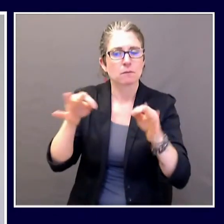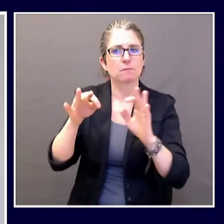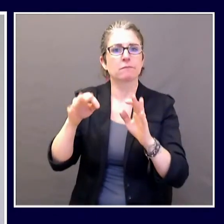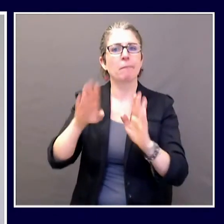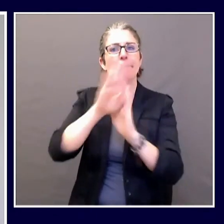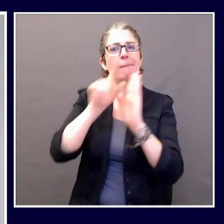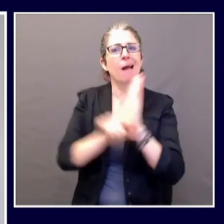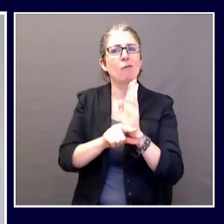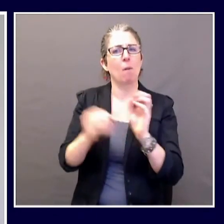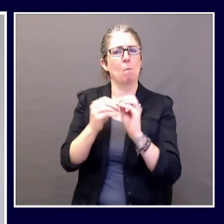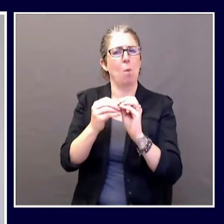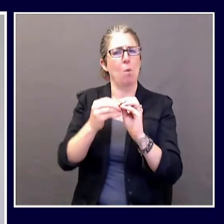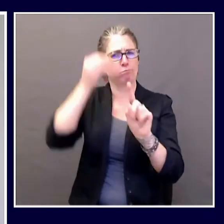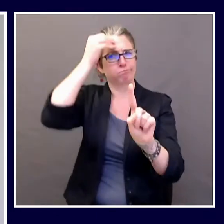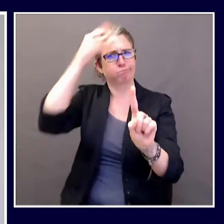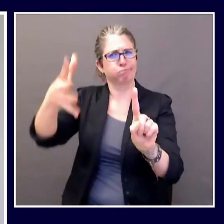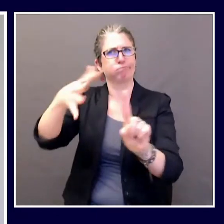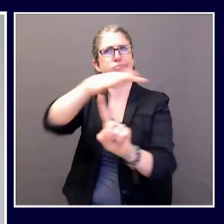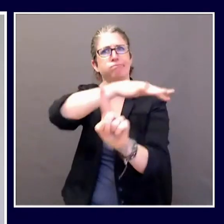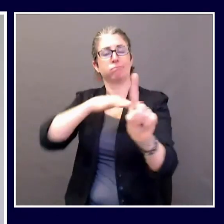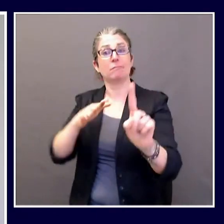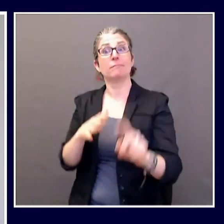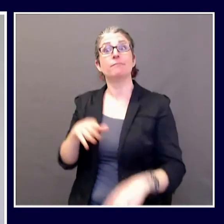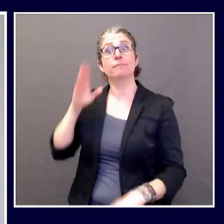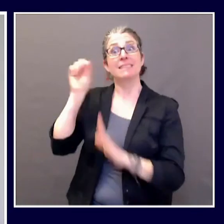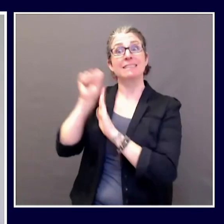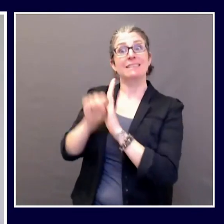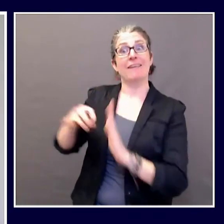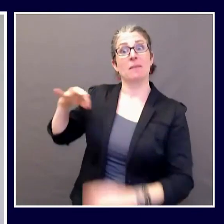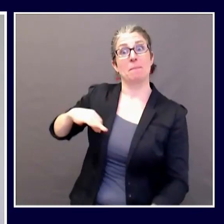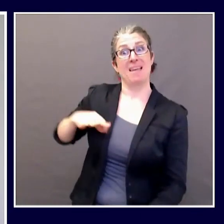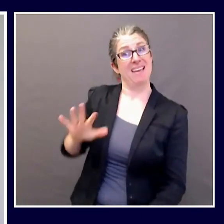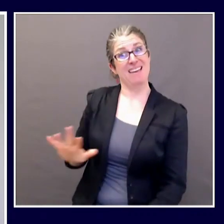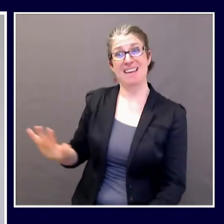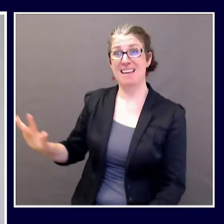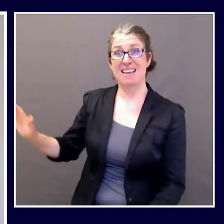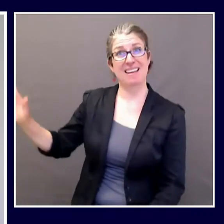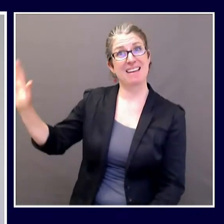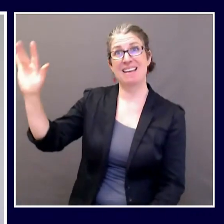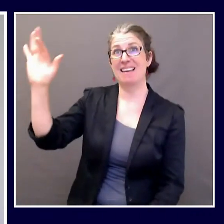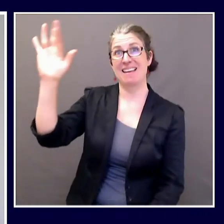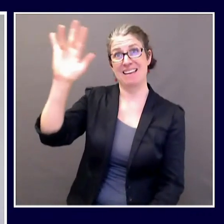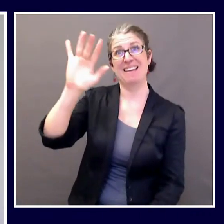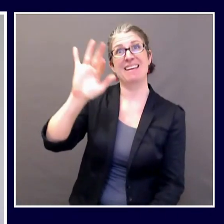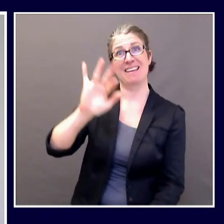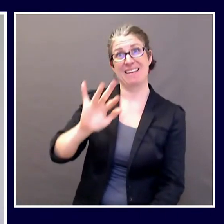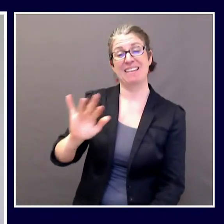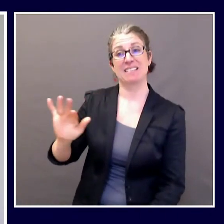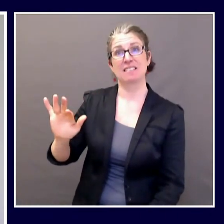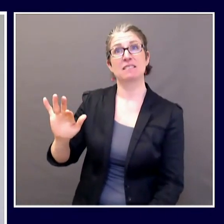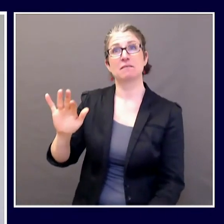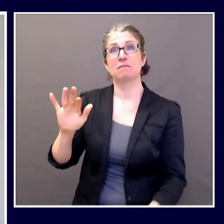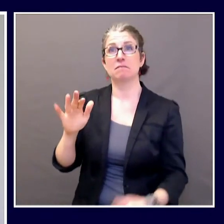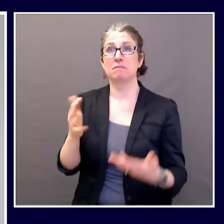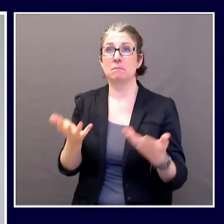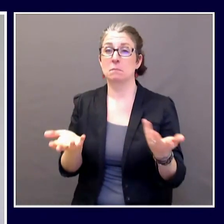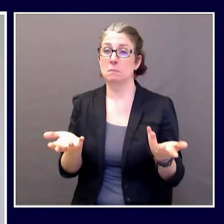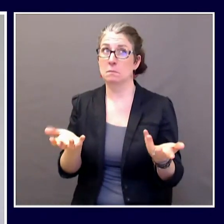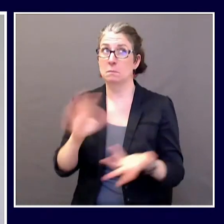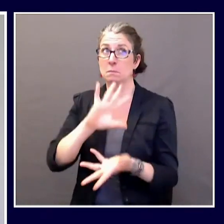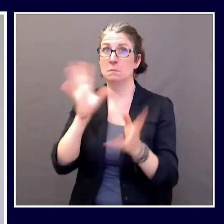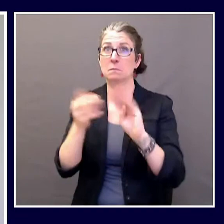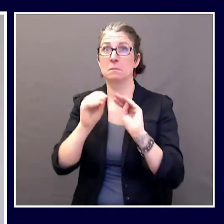Overall, across the state, that is only 520 doses more than we received last